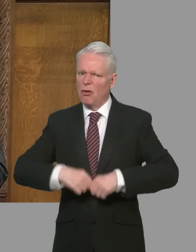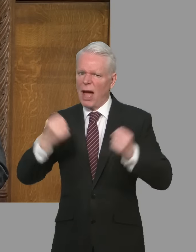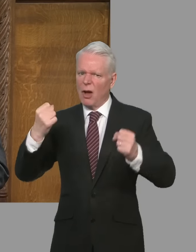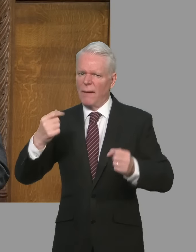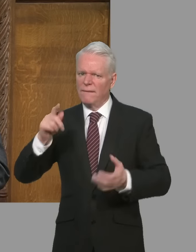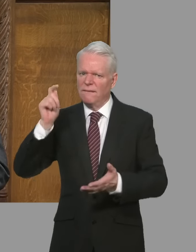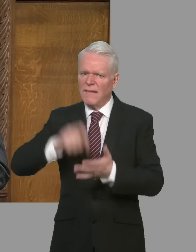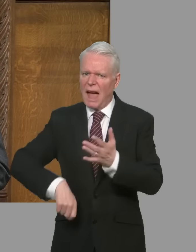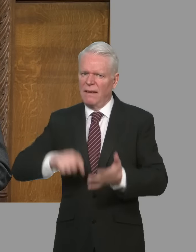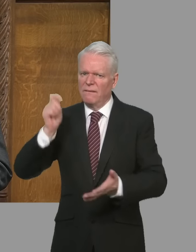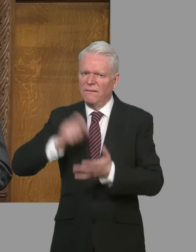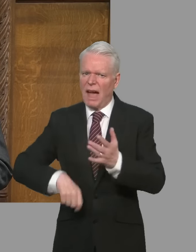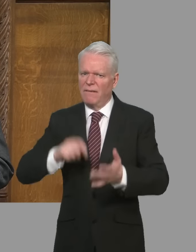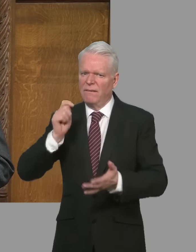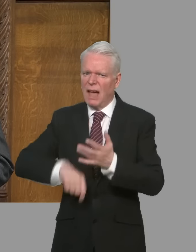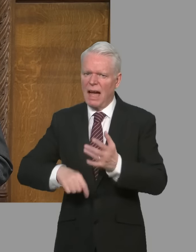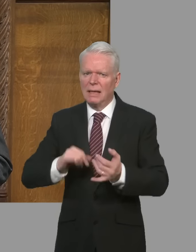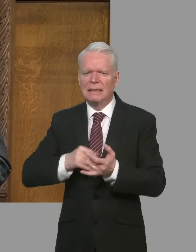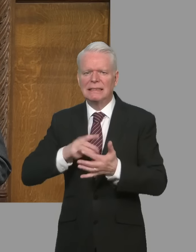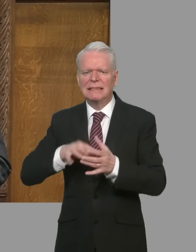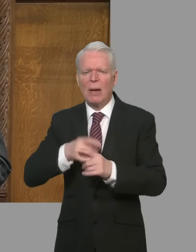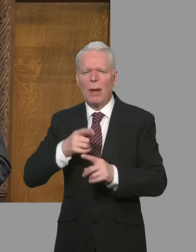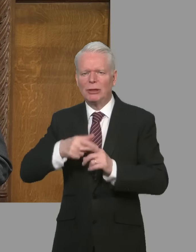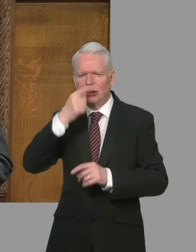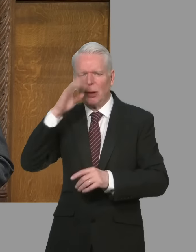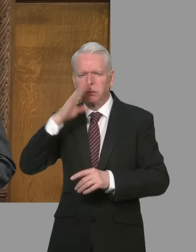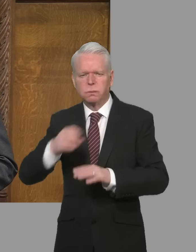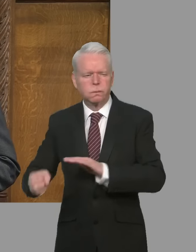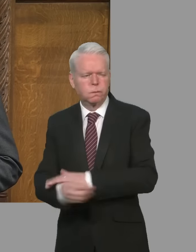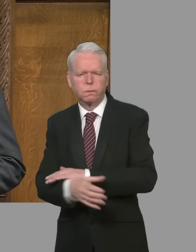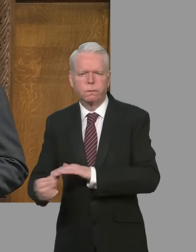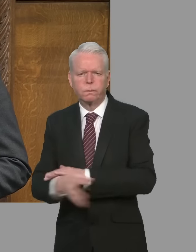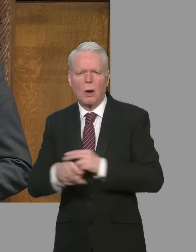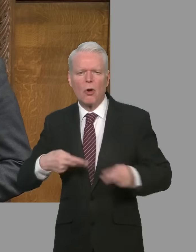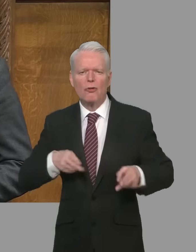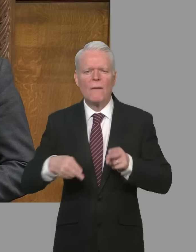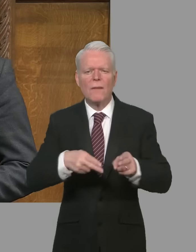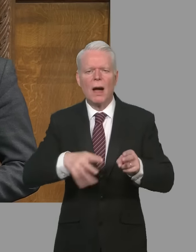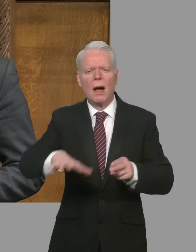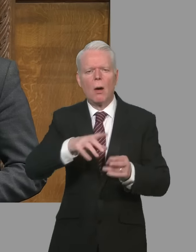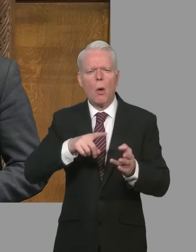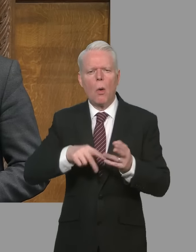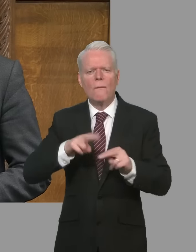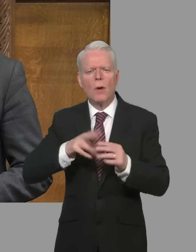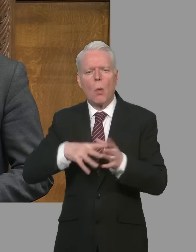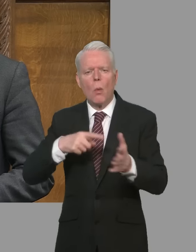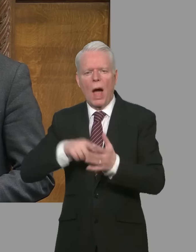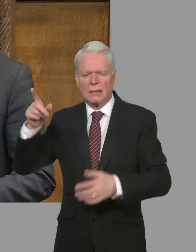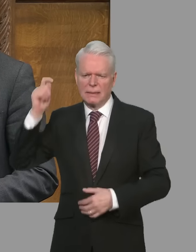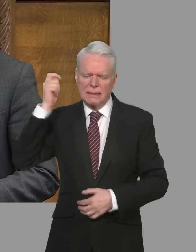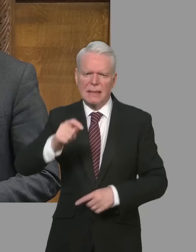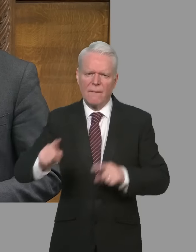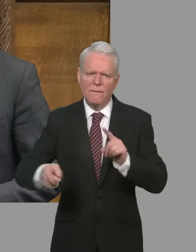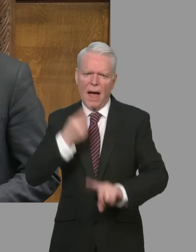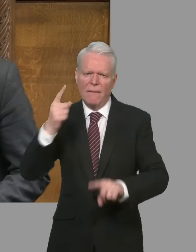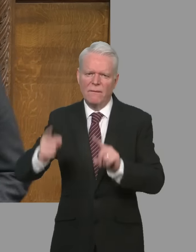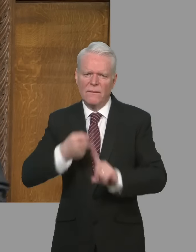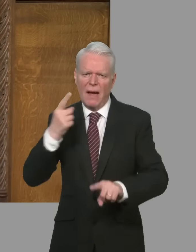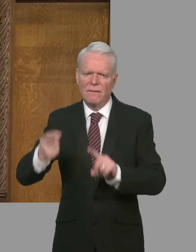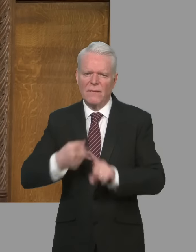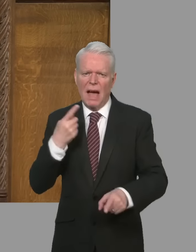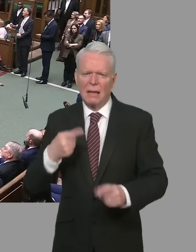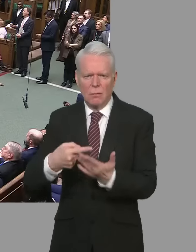Act of 1991. Will he consider scrapping those rules to stop Ofwat letting water companies off the